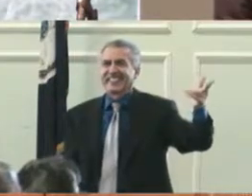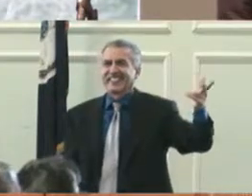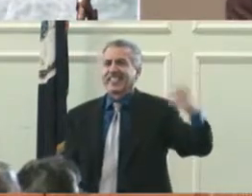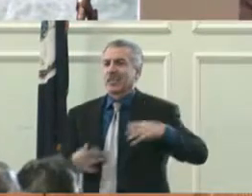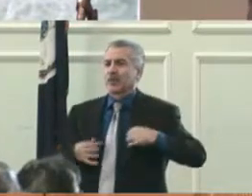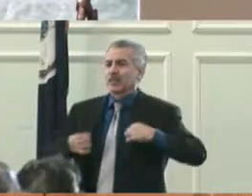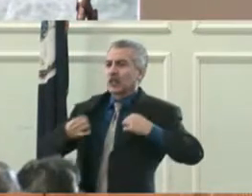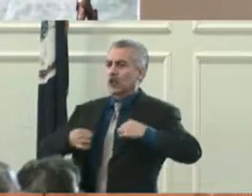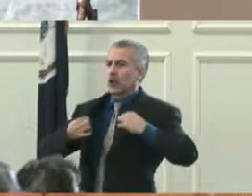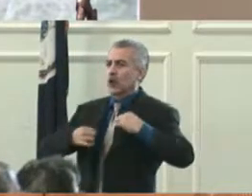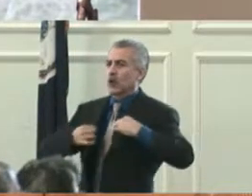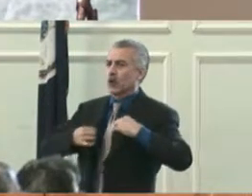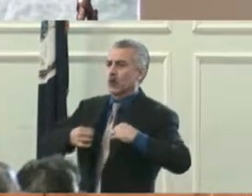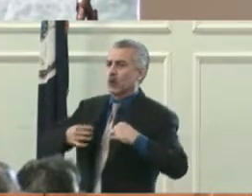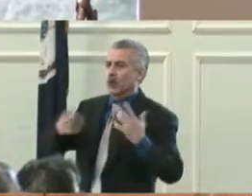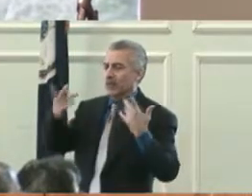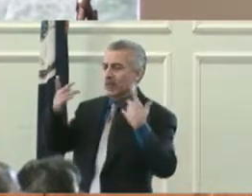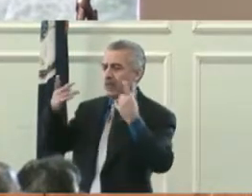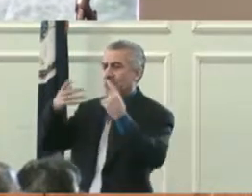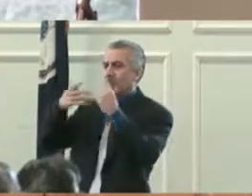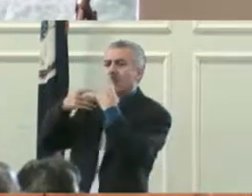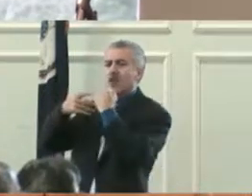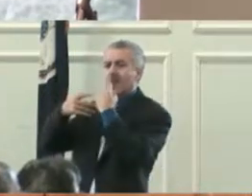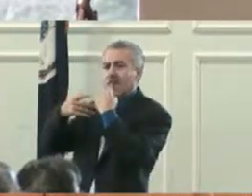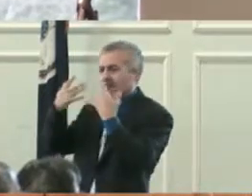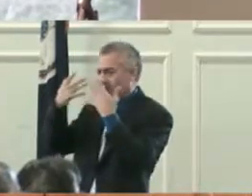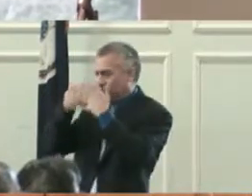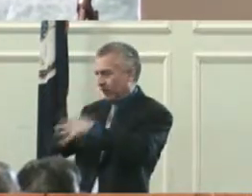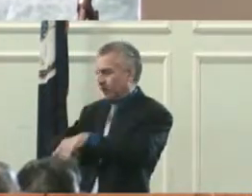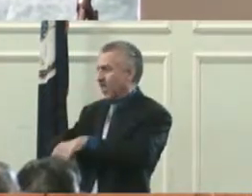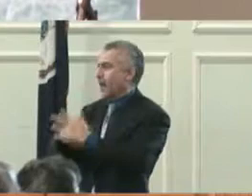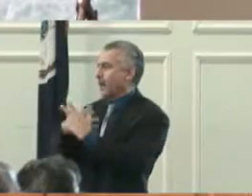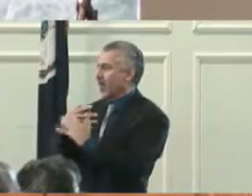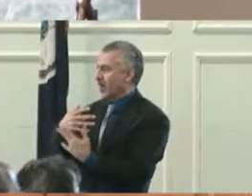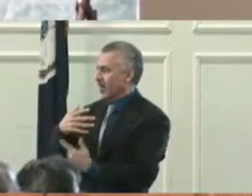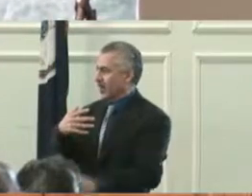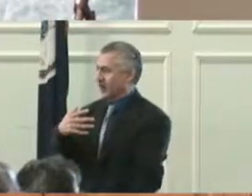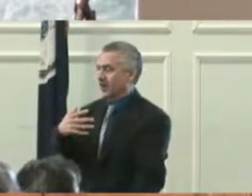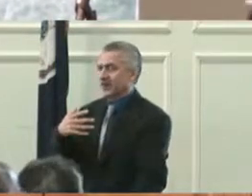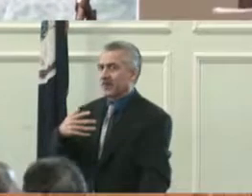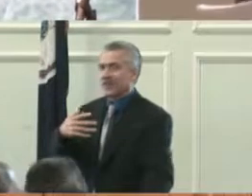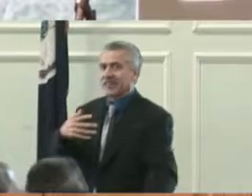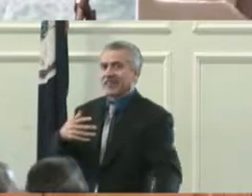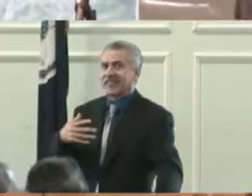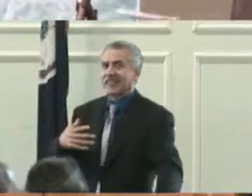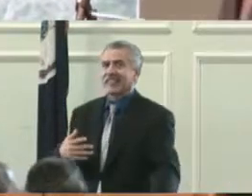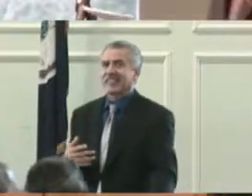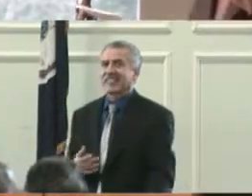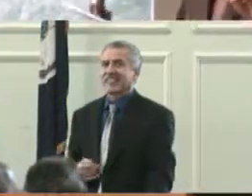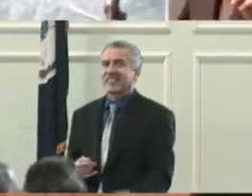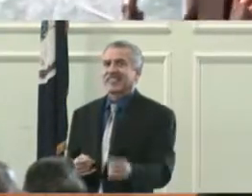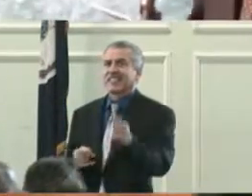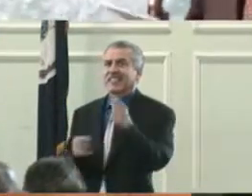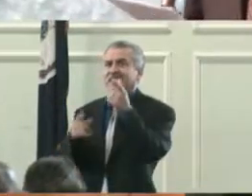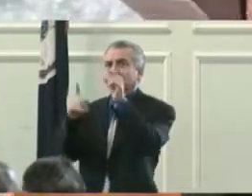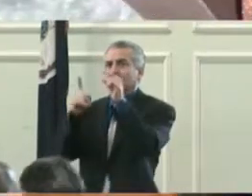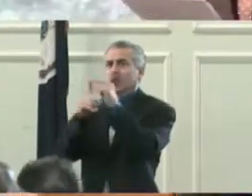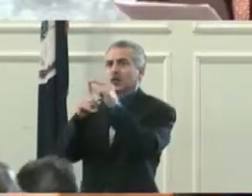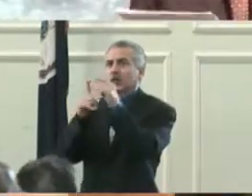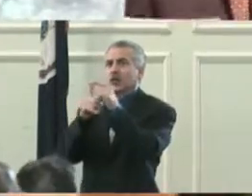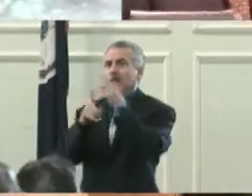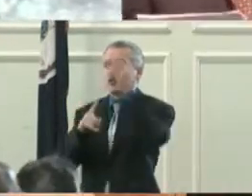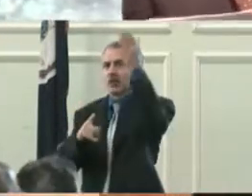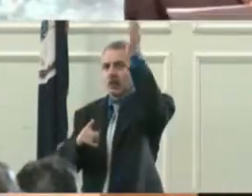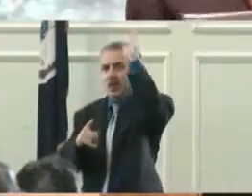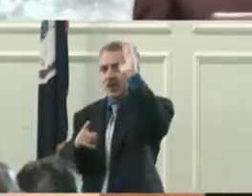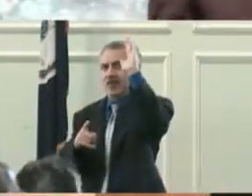clothed with a robe dipped in blood, and his name is called the Word of God. Now, there is someone, if you look at